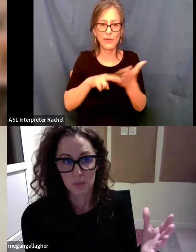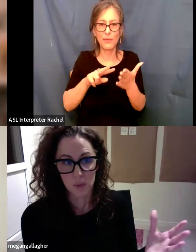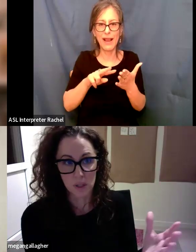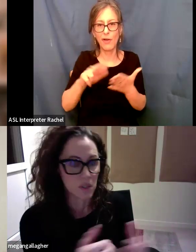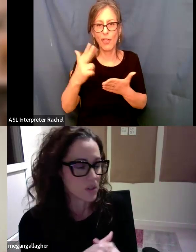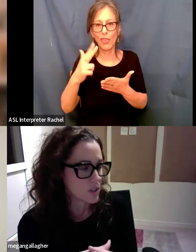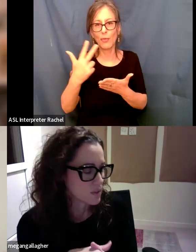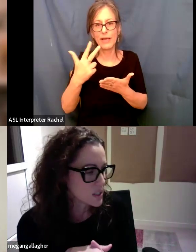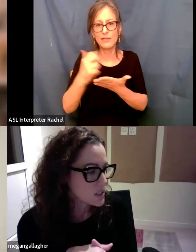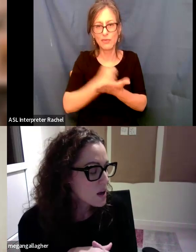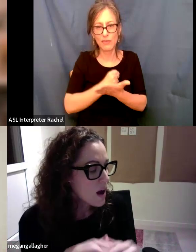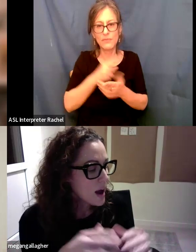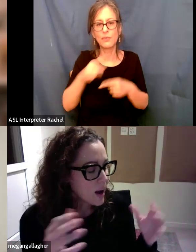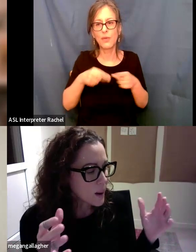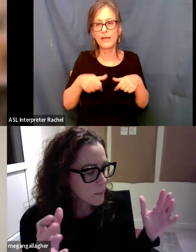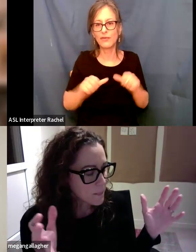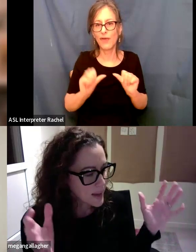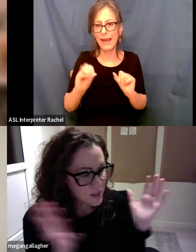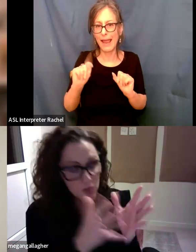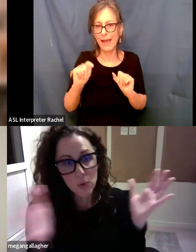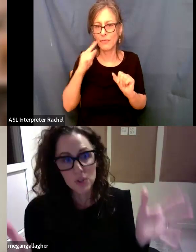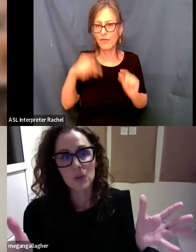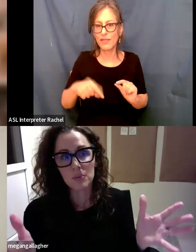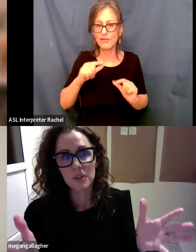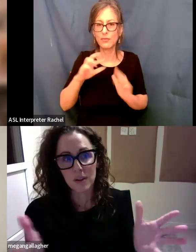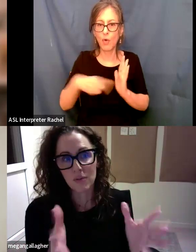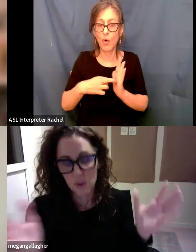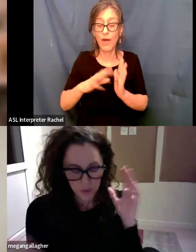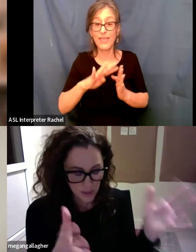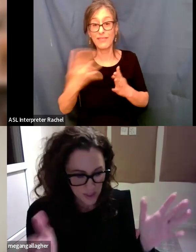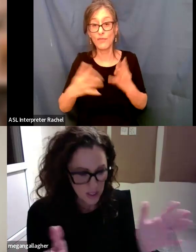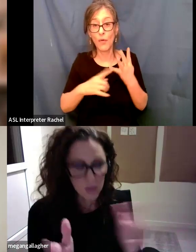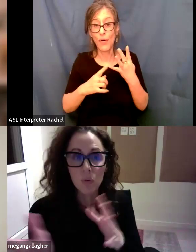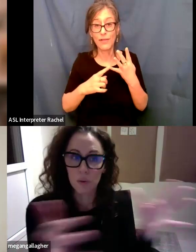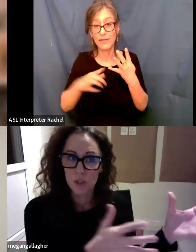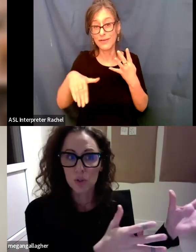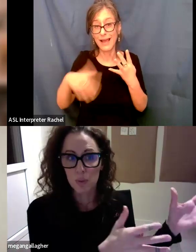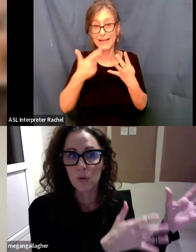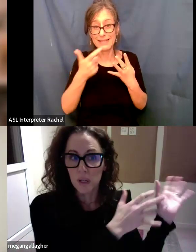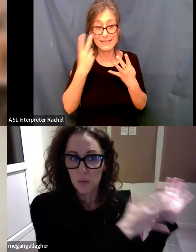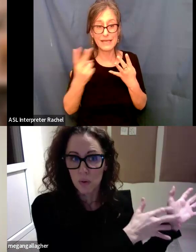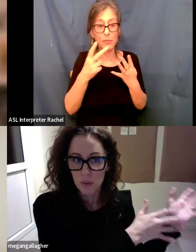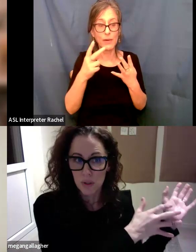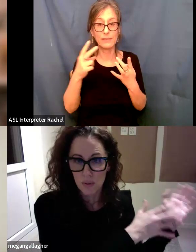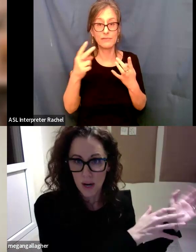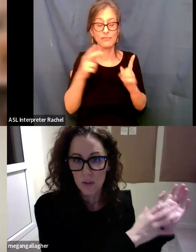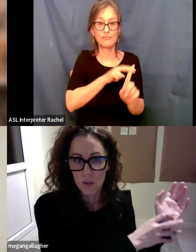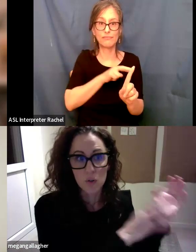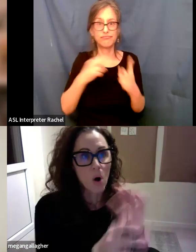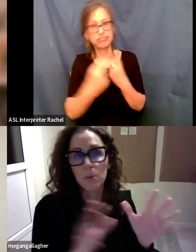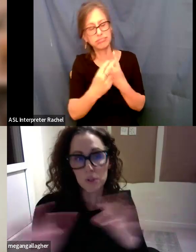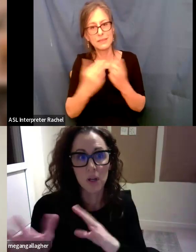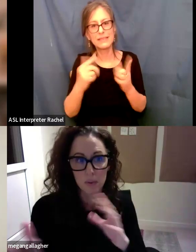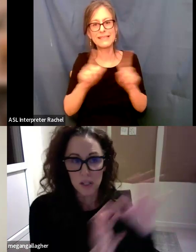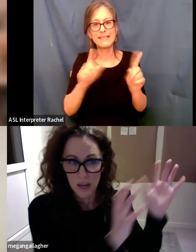scripts when he was auditioning for this. And then the fourth script, for those who haven't seen it, we really switched POV and we're with another character.